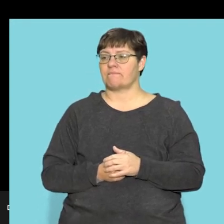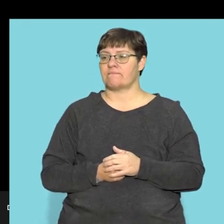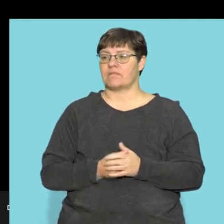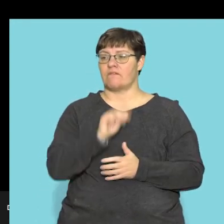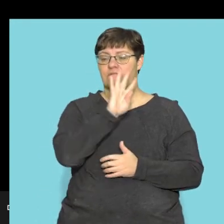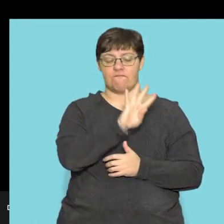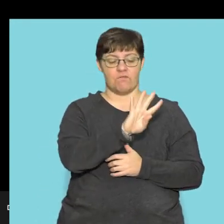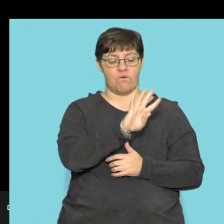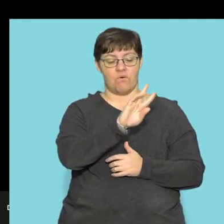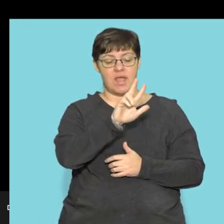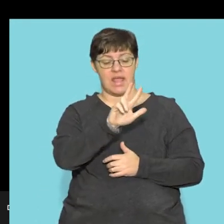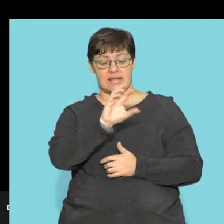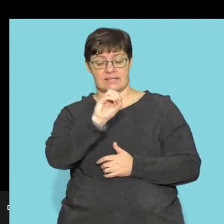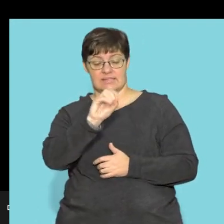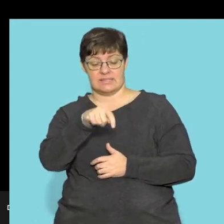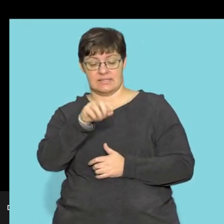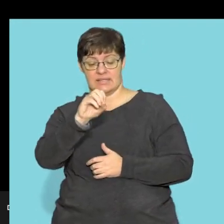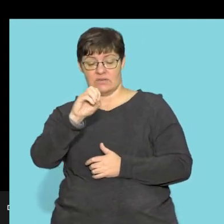be